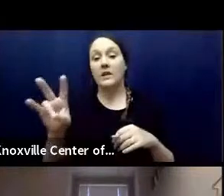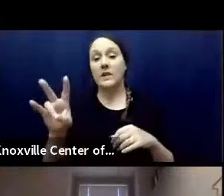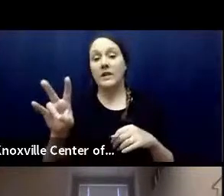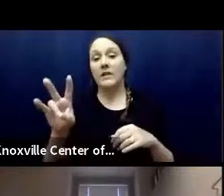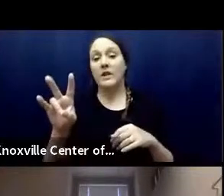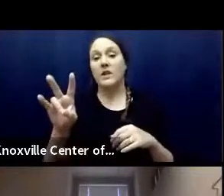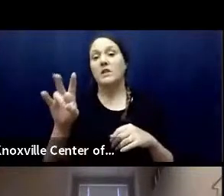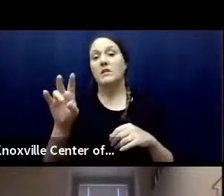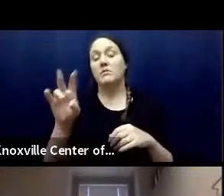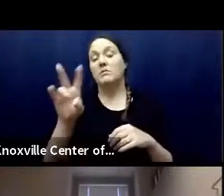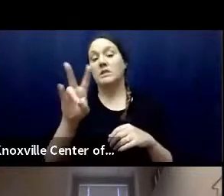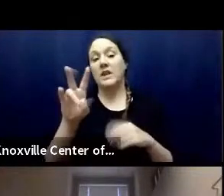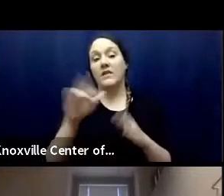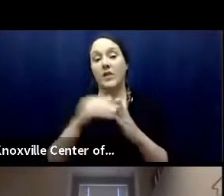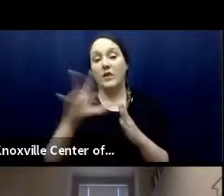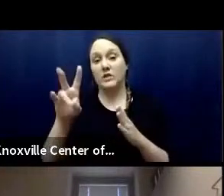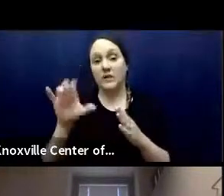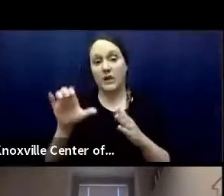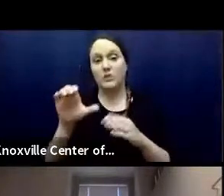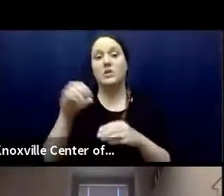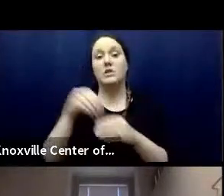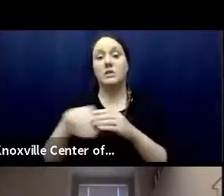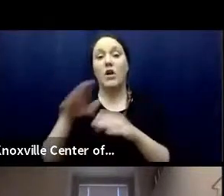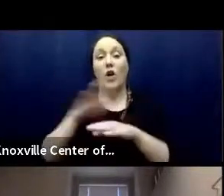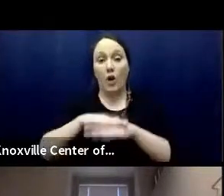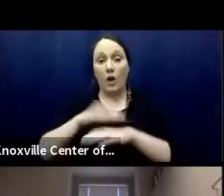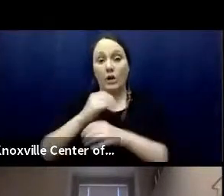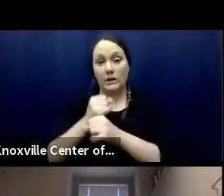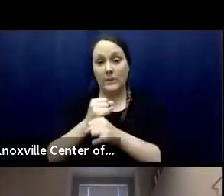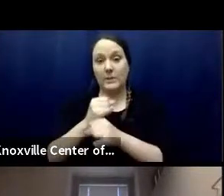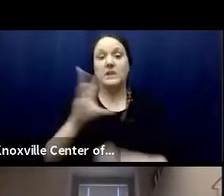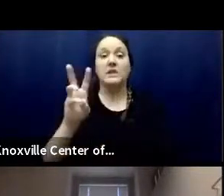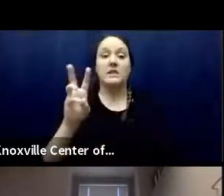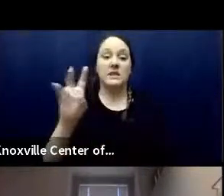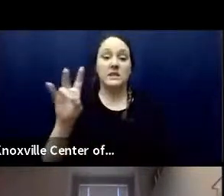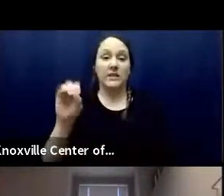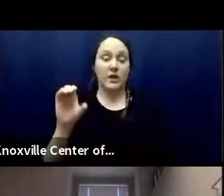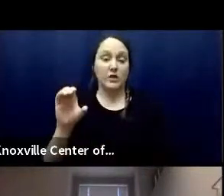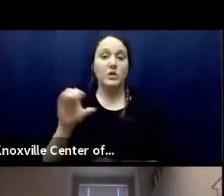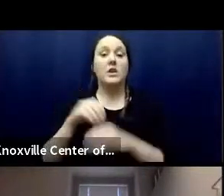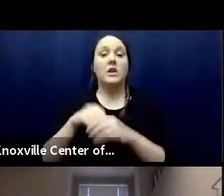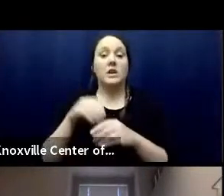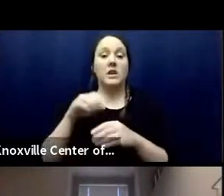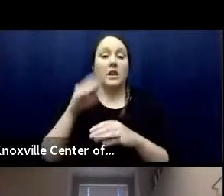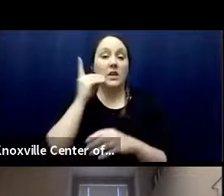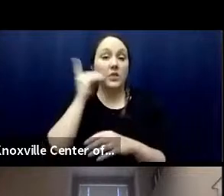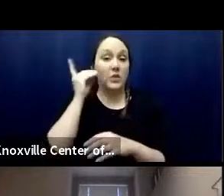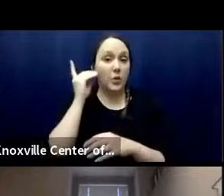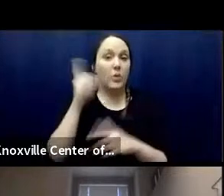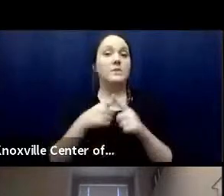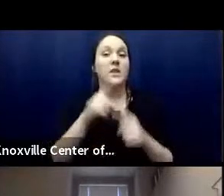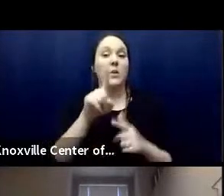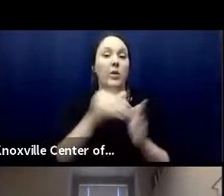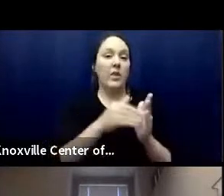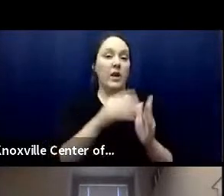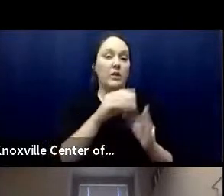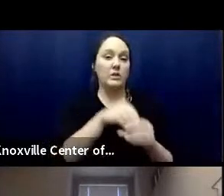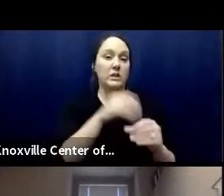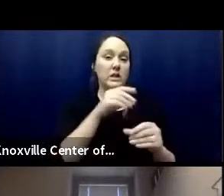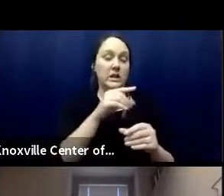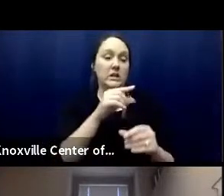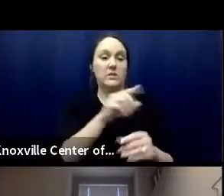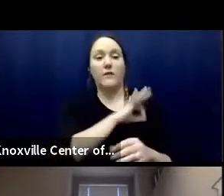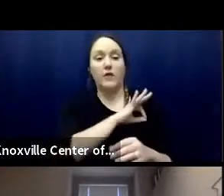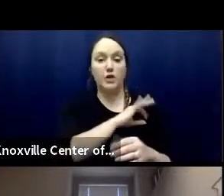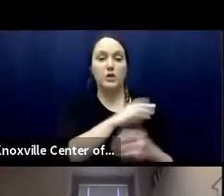7,700 on campus. 6,700 are in the dorms, Okay. and about 1,000 are in Greek houses. And honestly, our focus right now